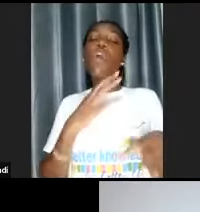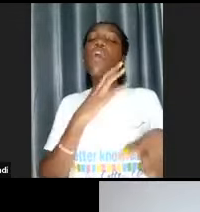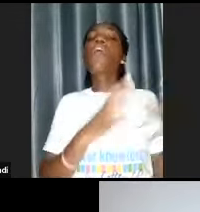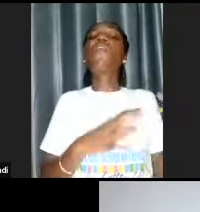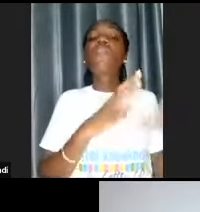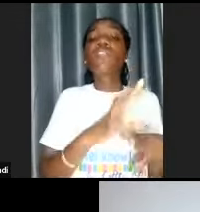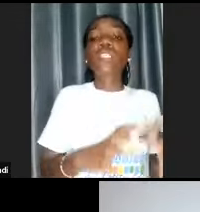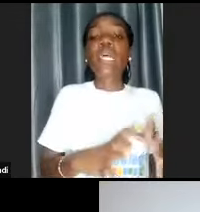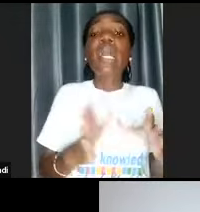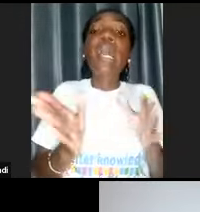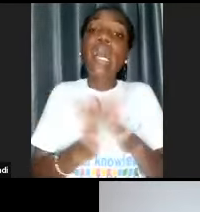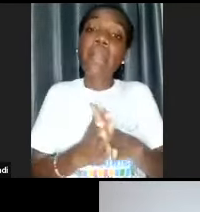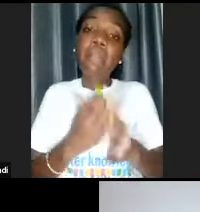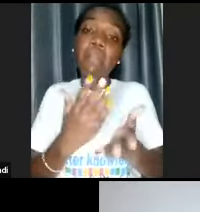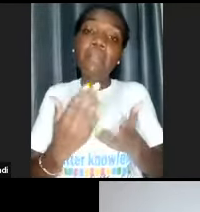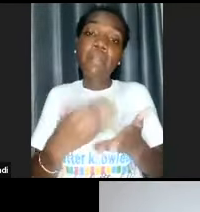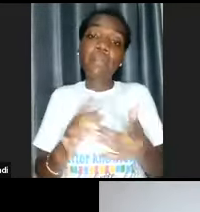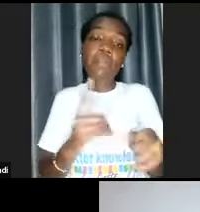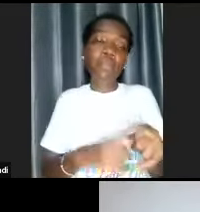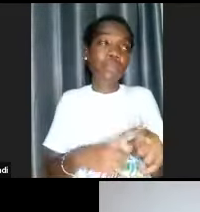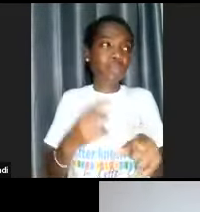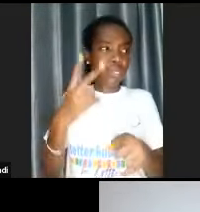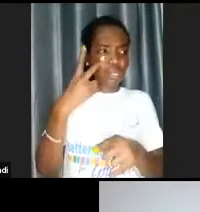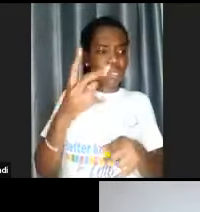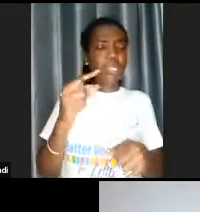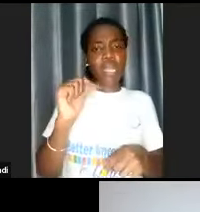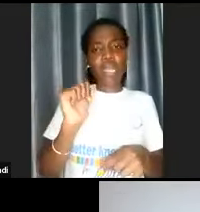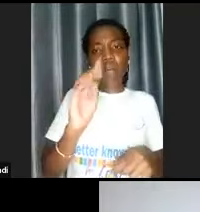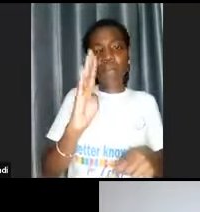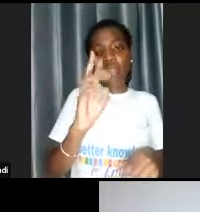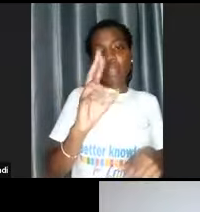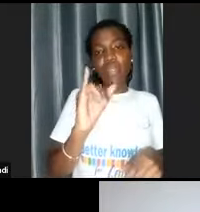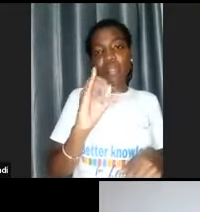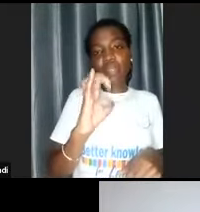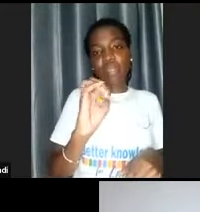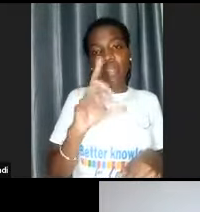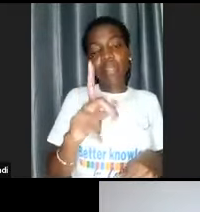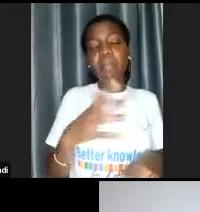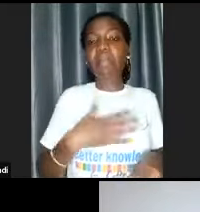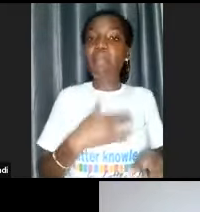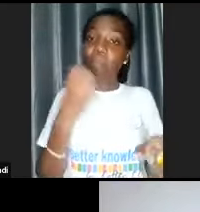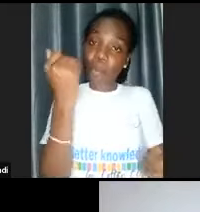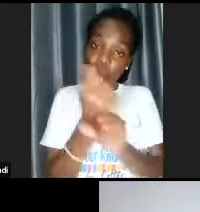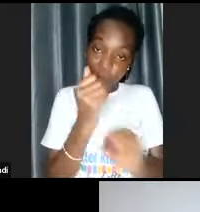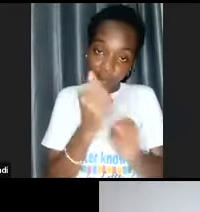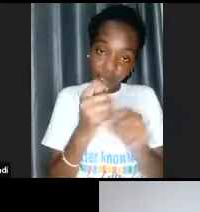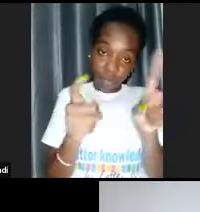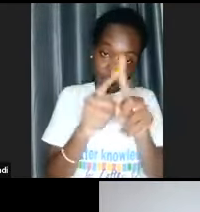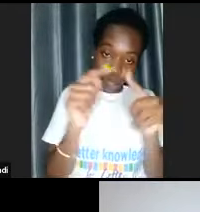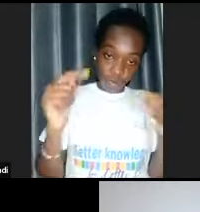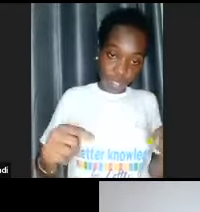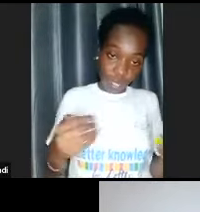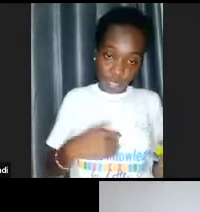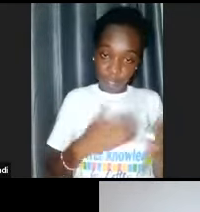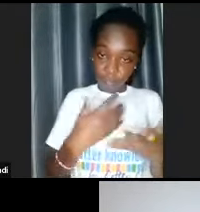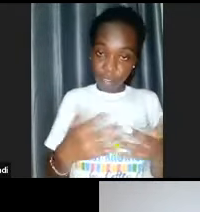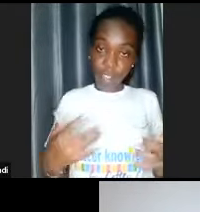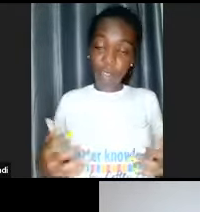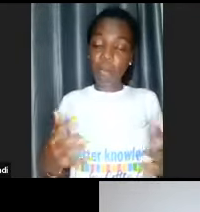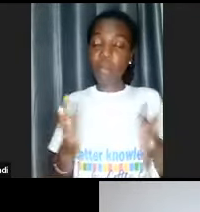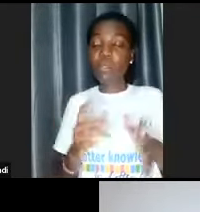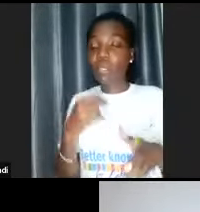are telling me, Gabriel, I have worked. Even today, I had a colleague actually was telling me, Gabriel, I've worked for 10 years. I'm feeling